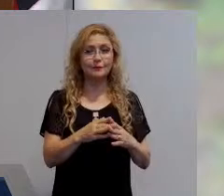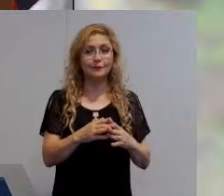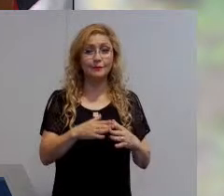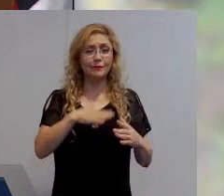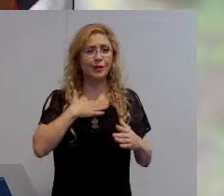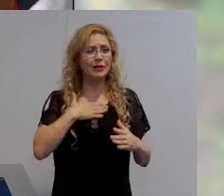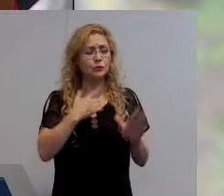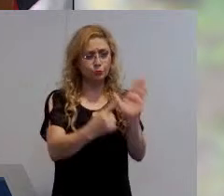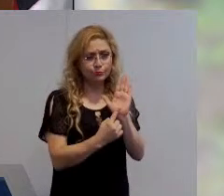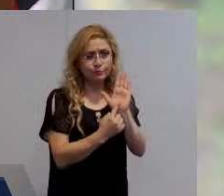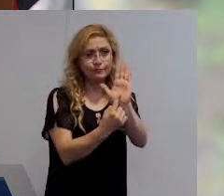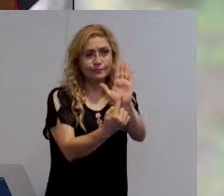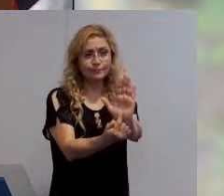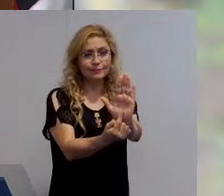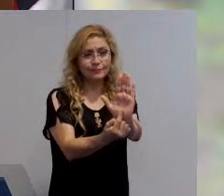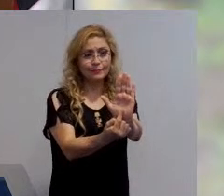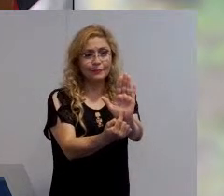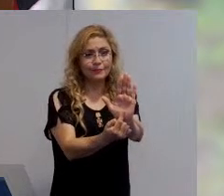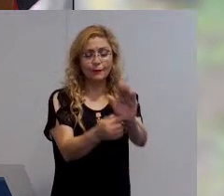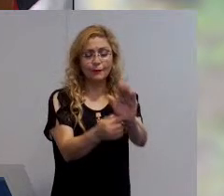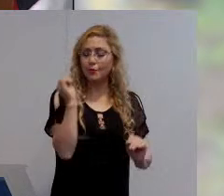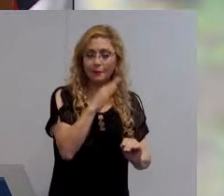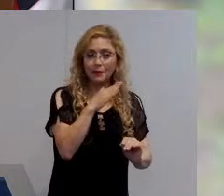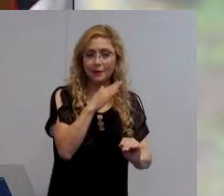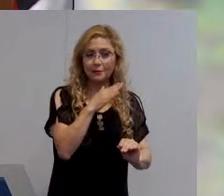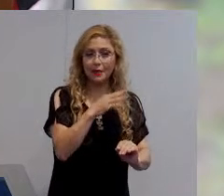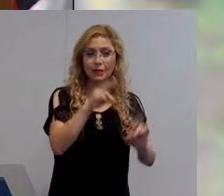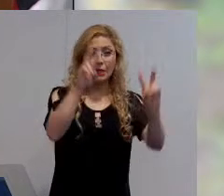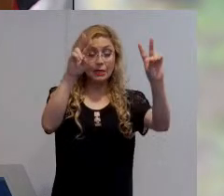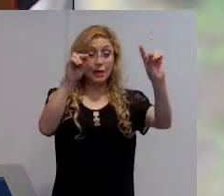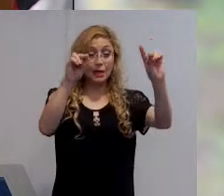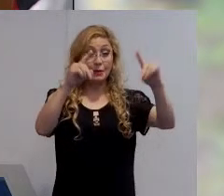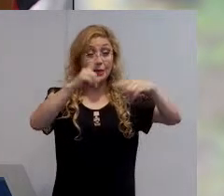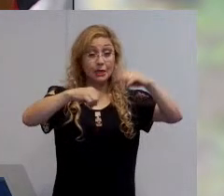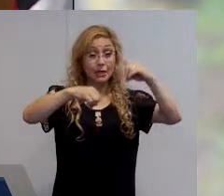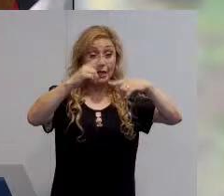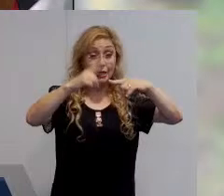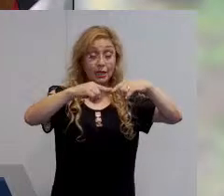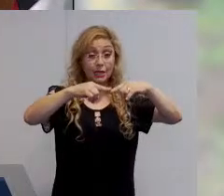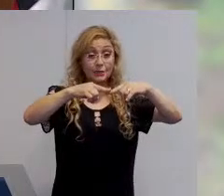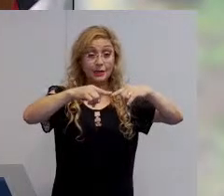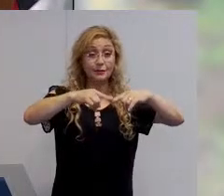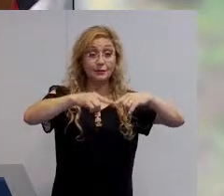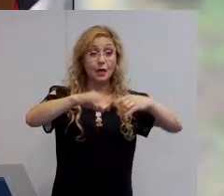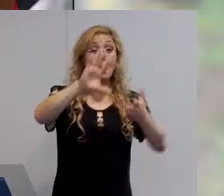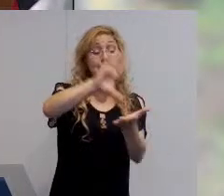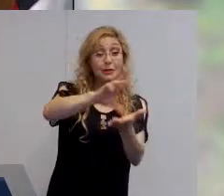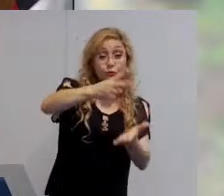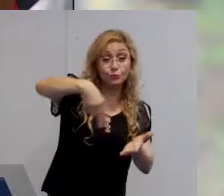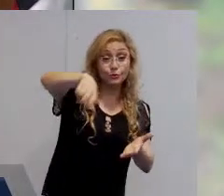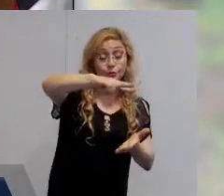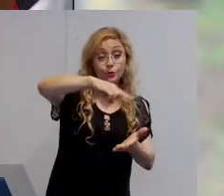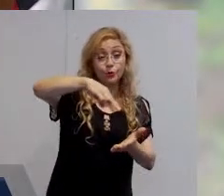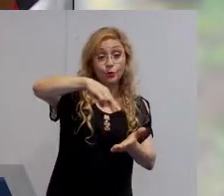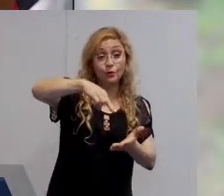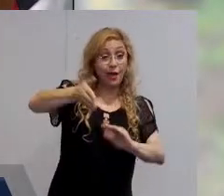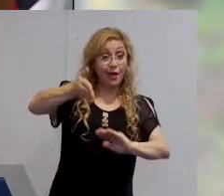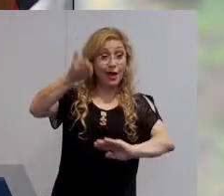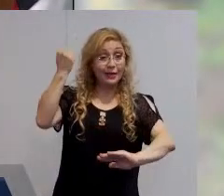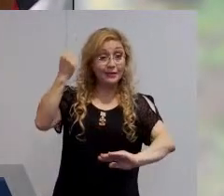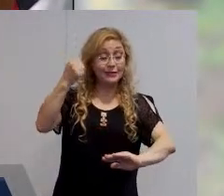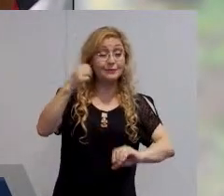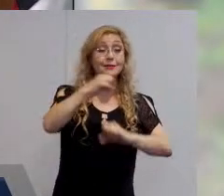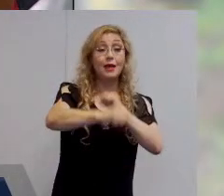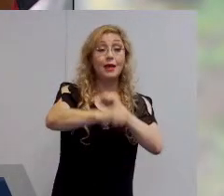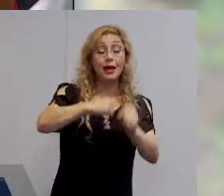I would like to put to you very quickly the issue of land. Our country, before